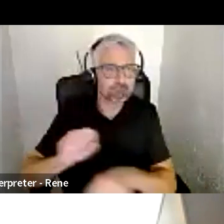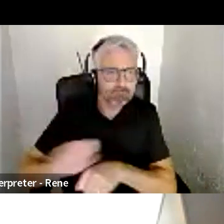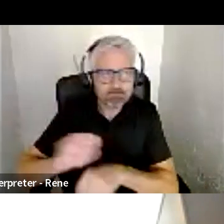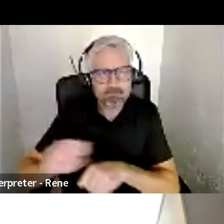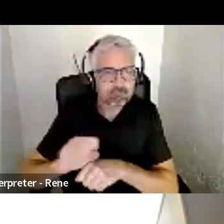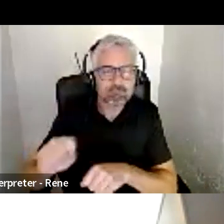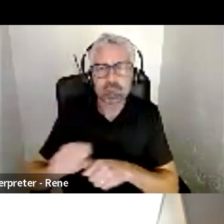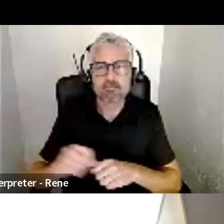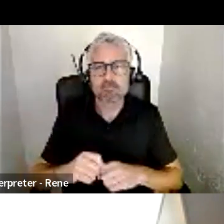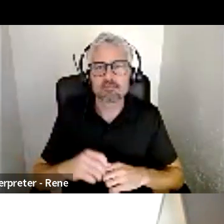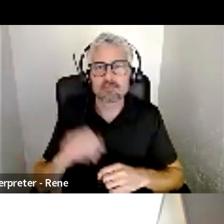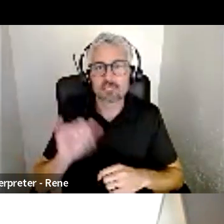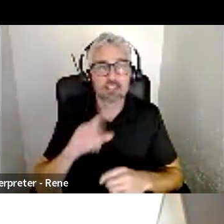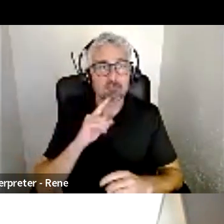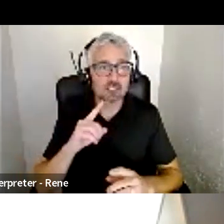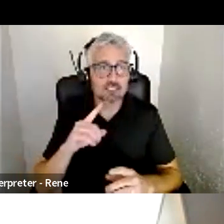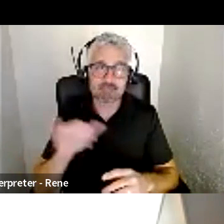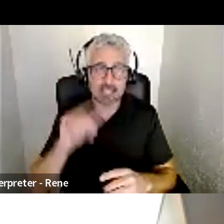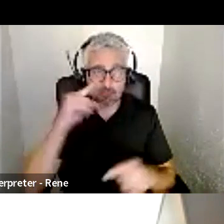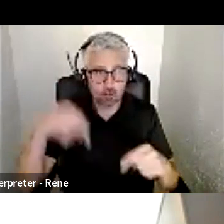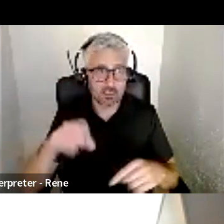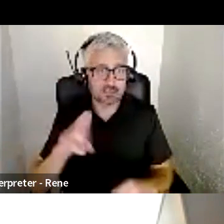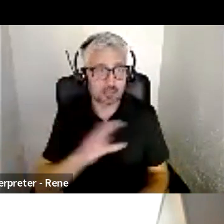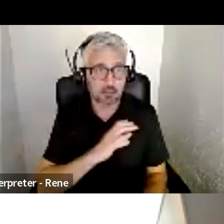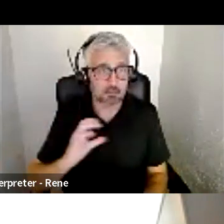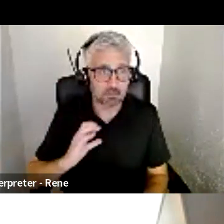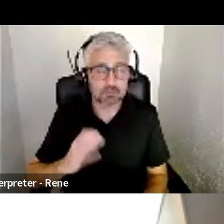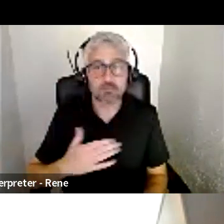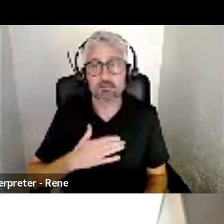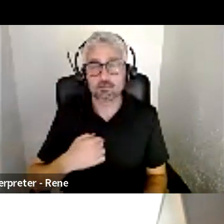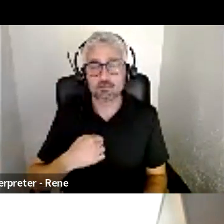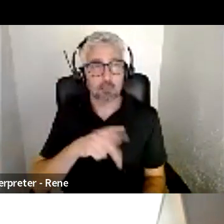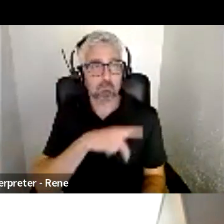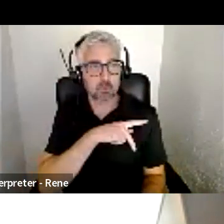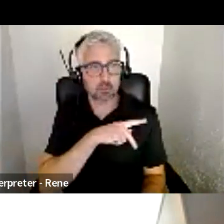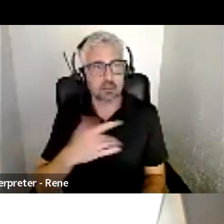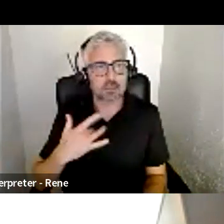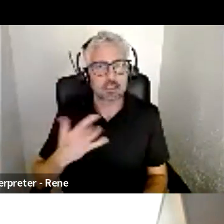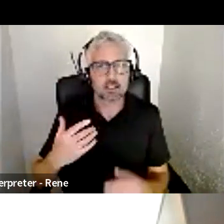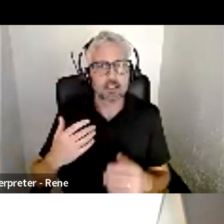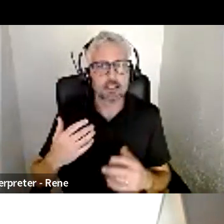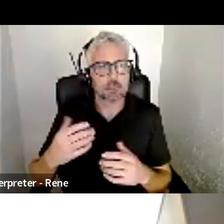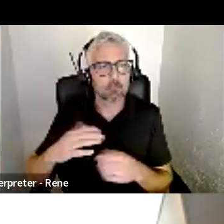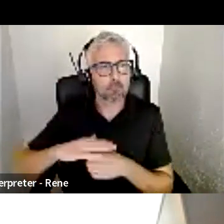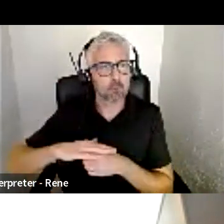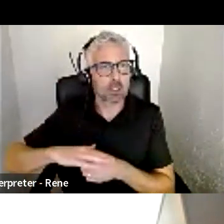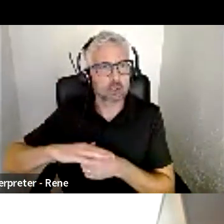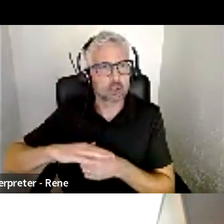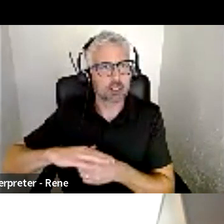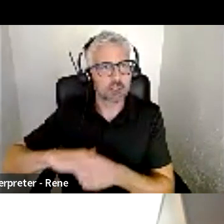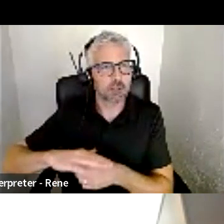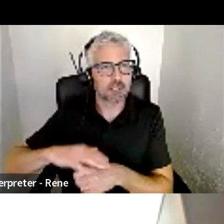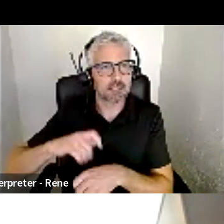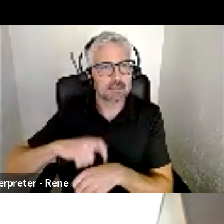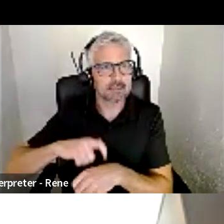much applies to the work of this subcommittee. I am personally beginning to feel the pressure of the clock